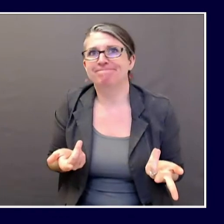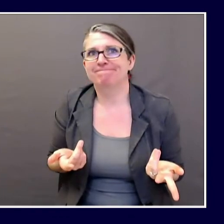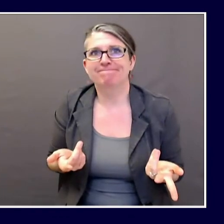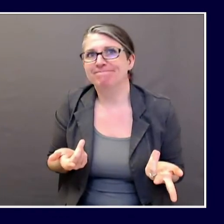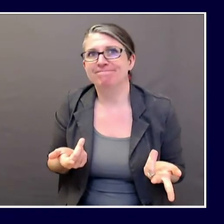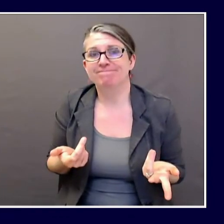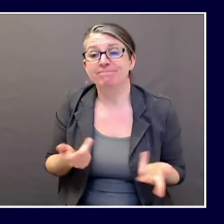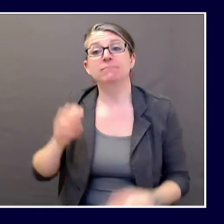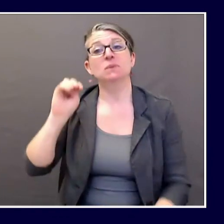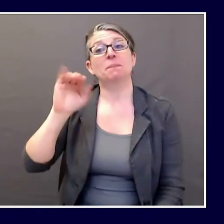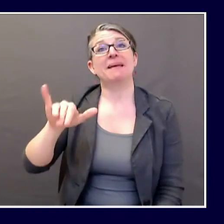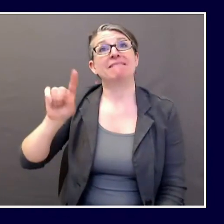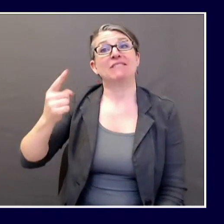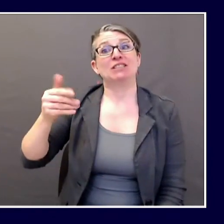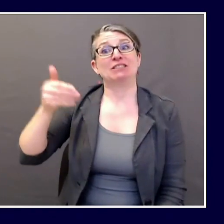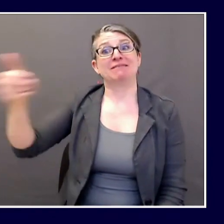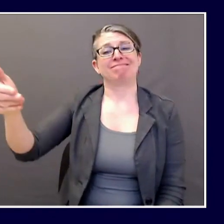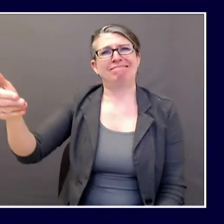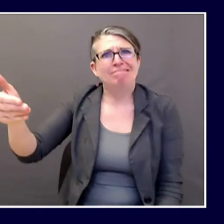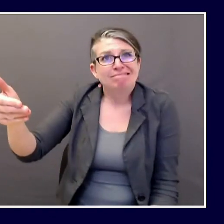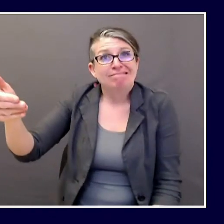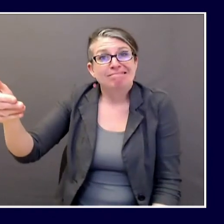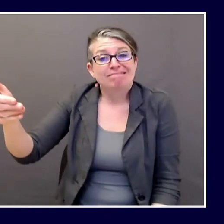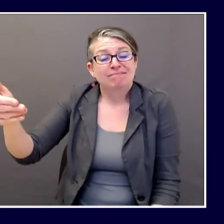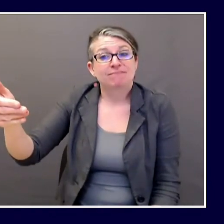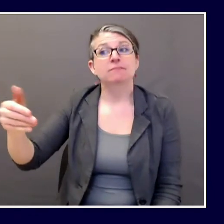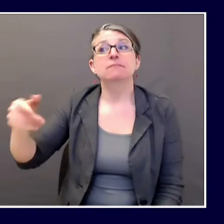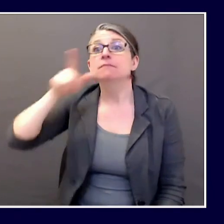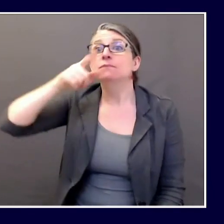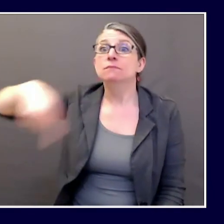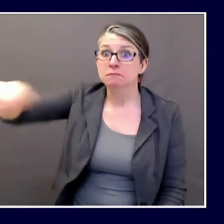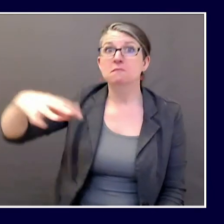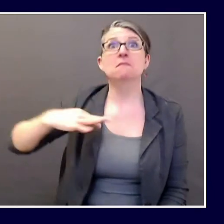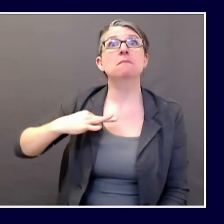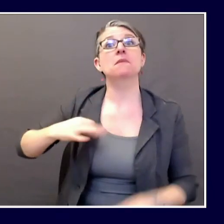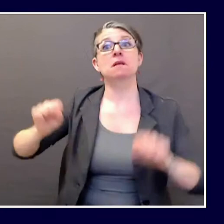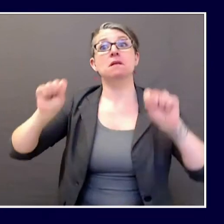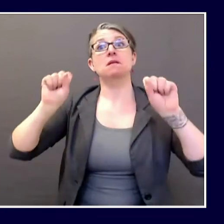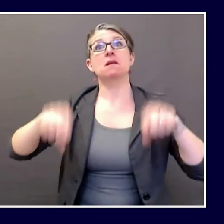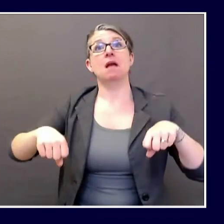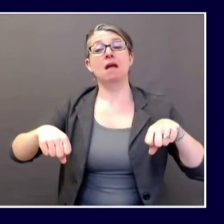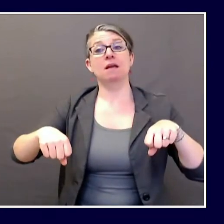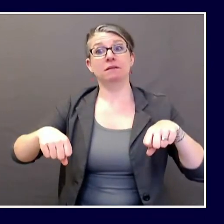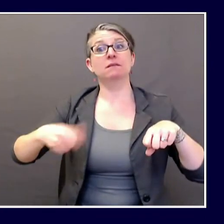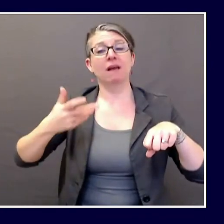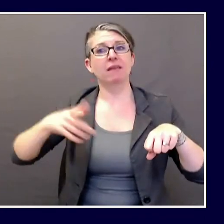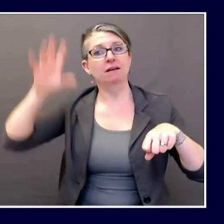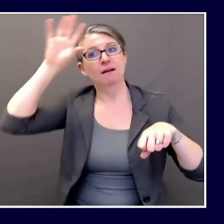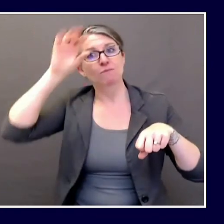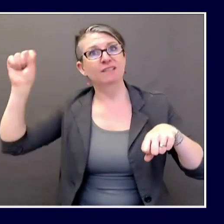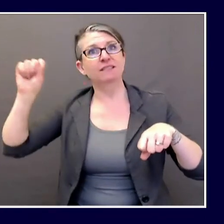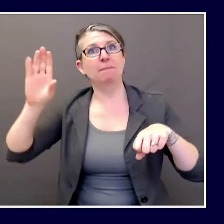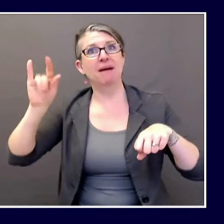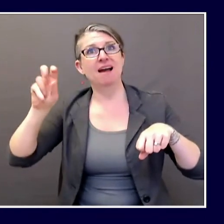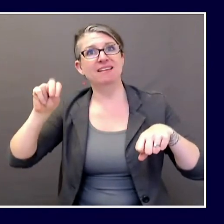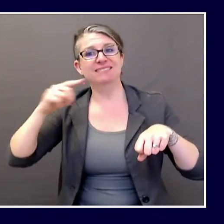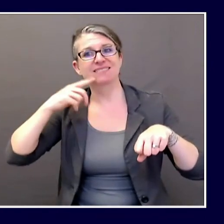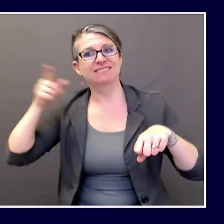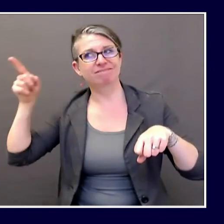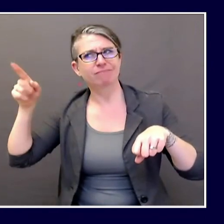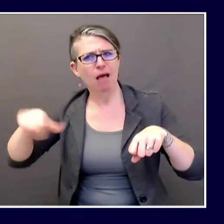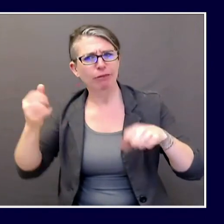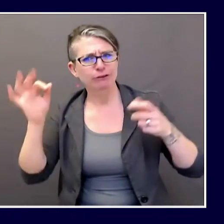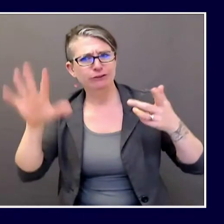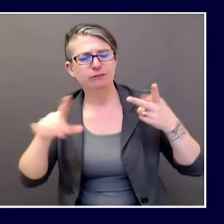vaccinations. I think he was implicitly acknowledging that there's 2 months in a week where all of that will be